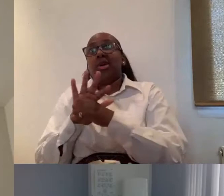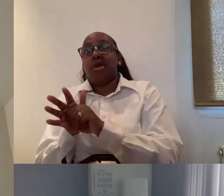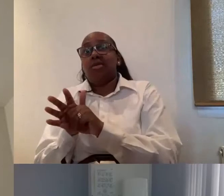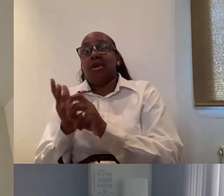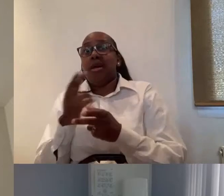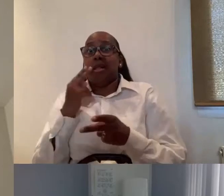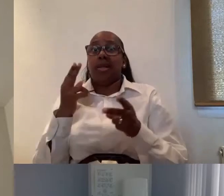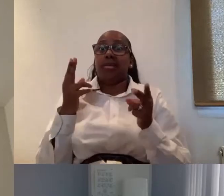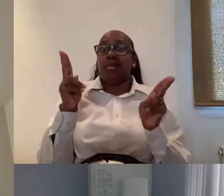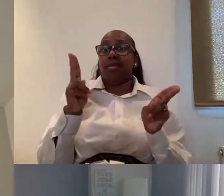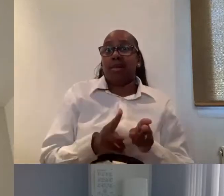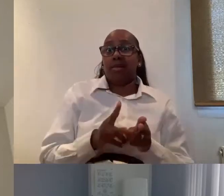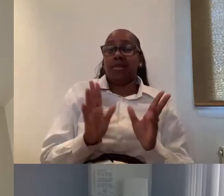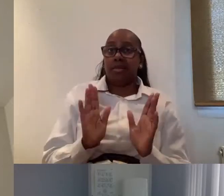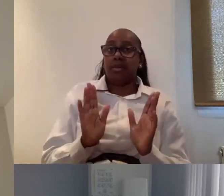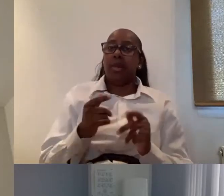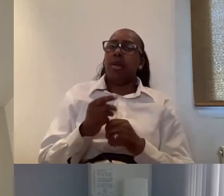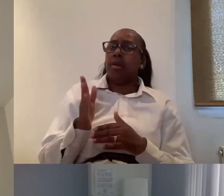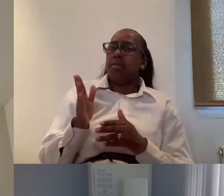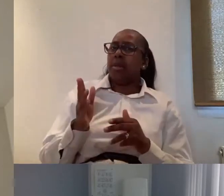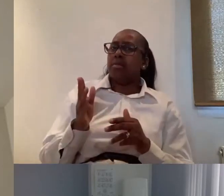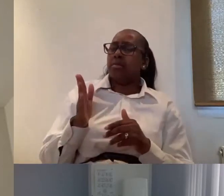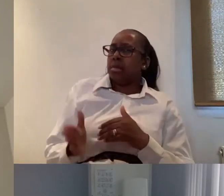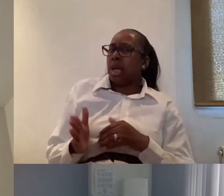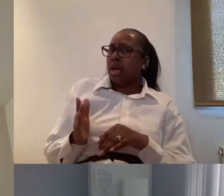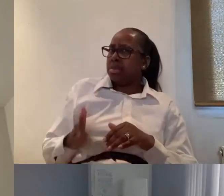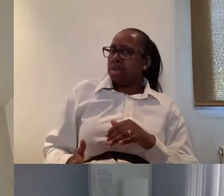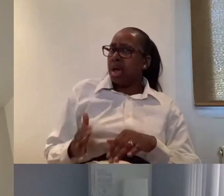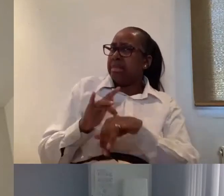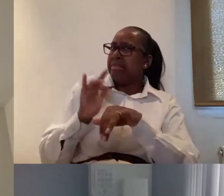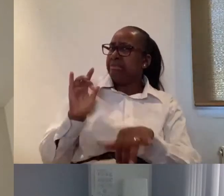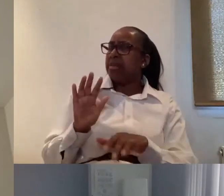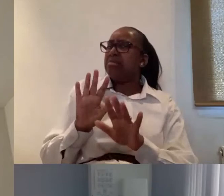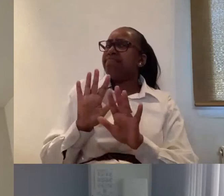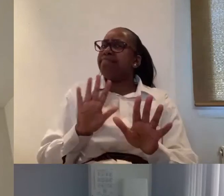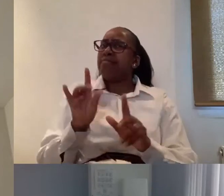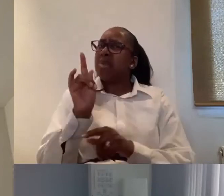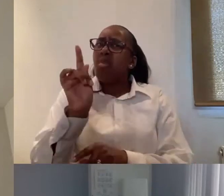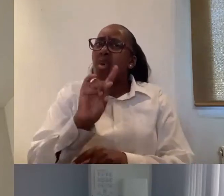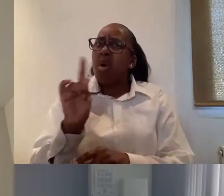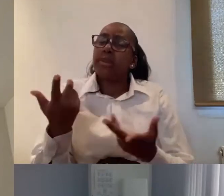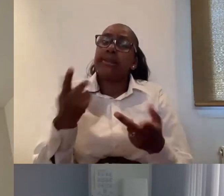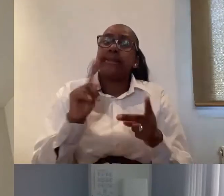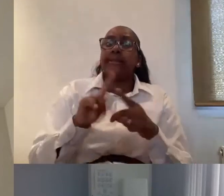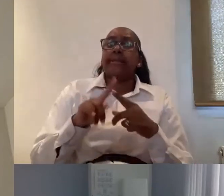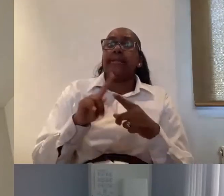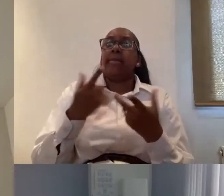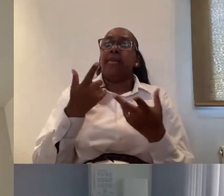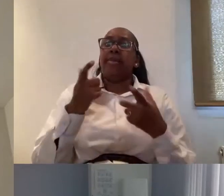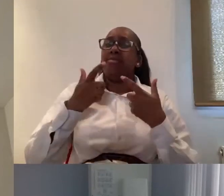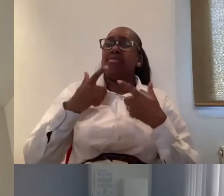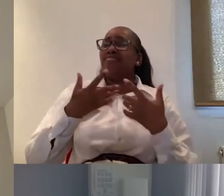relatively mild. Side effects, if they occur, what are they? Commonly, you can get